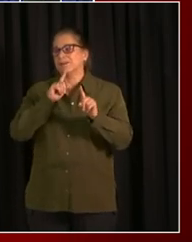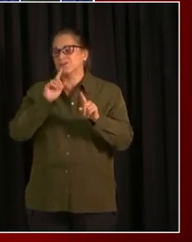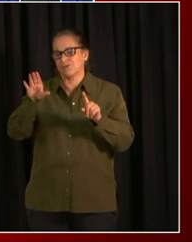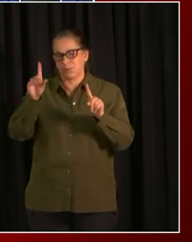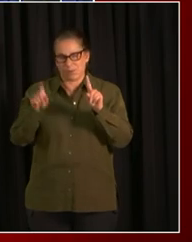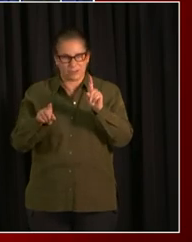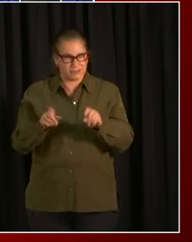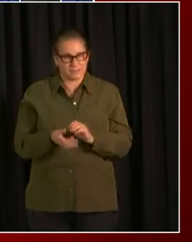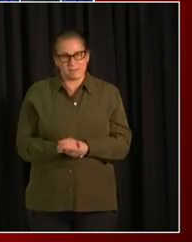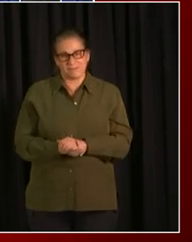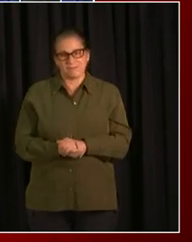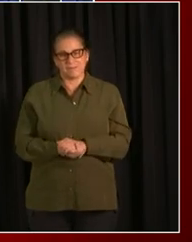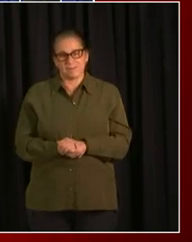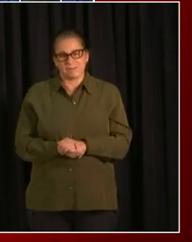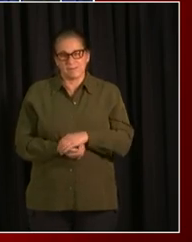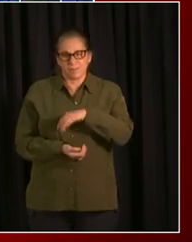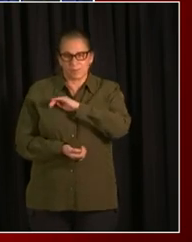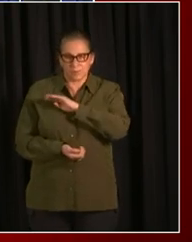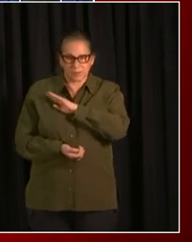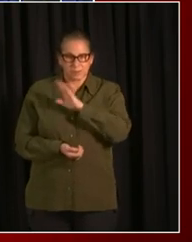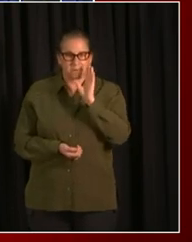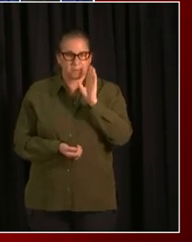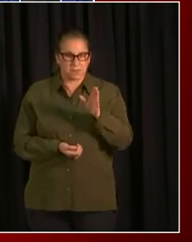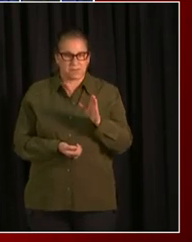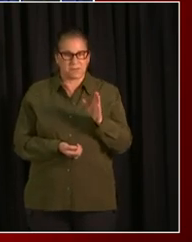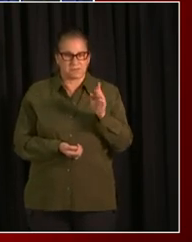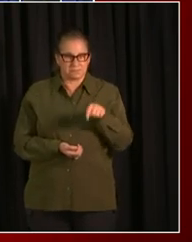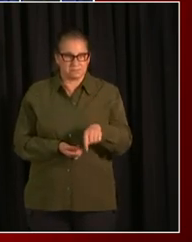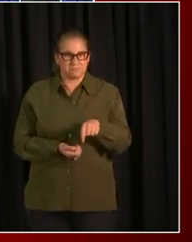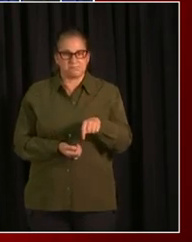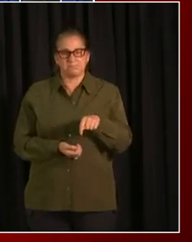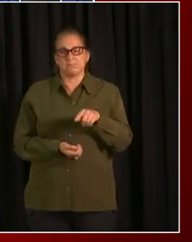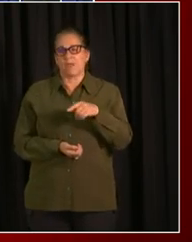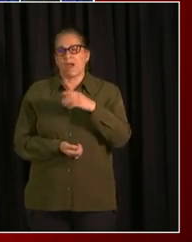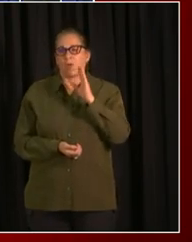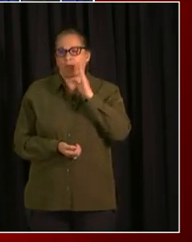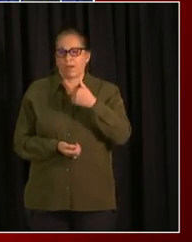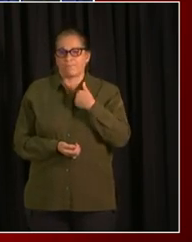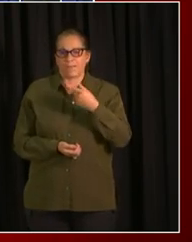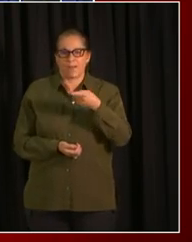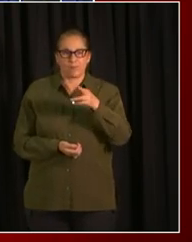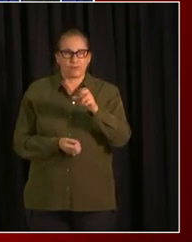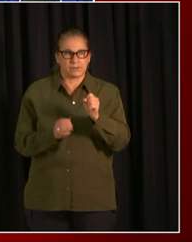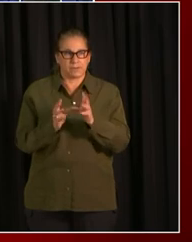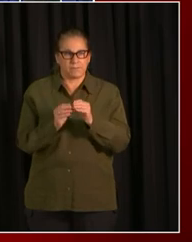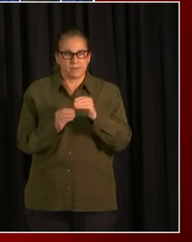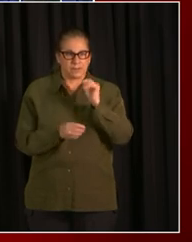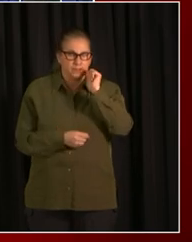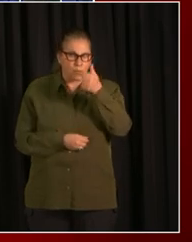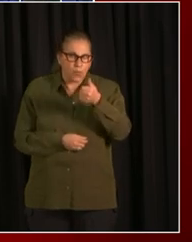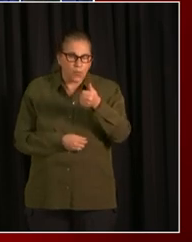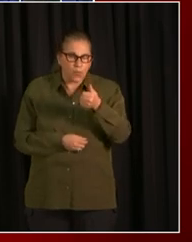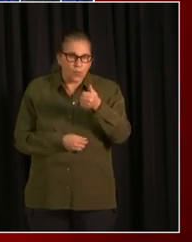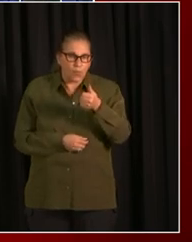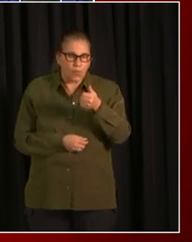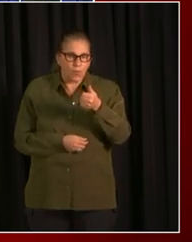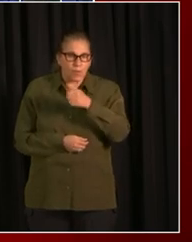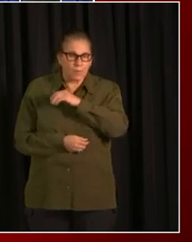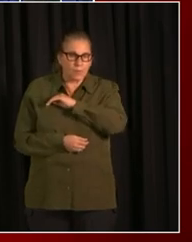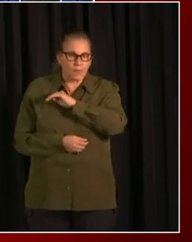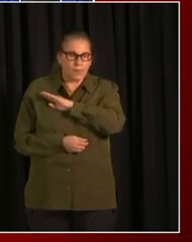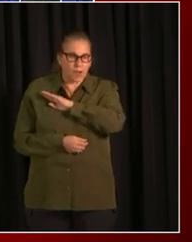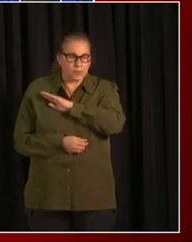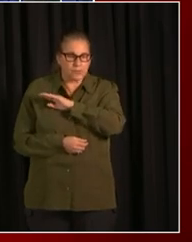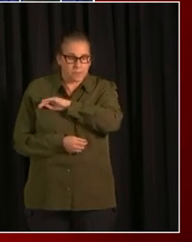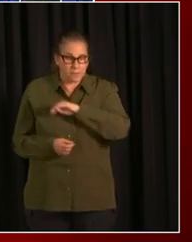questions. The mayor will also be hosting a press conference tomorrow morning So we hope you'll join the mayor for that